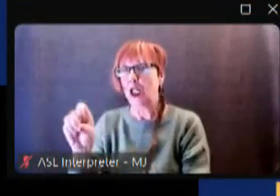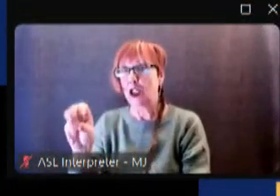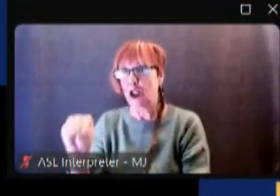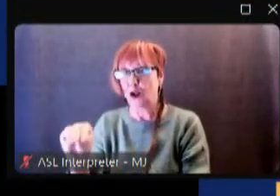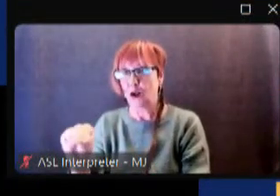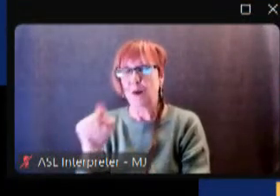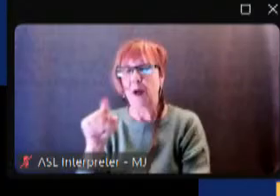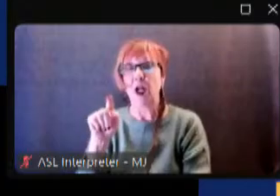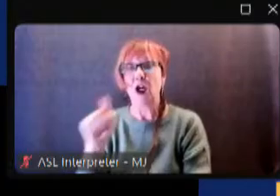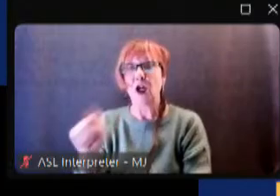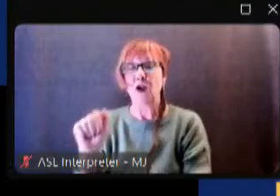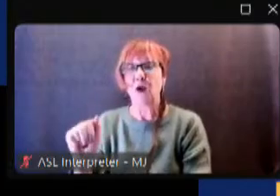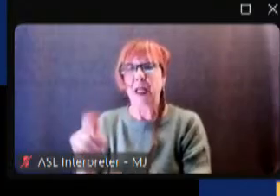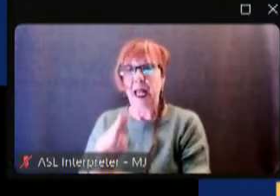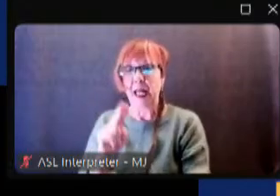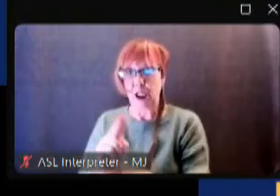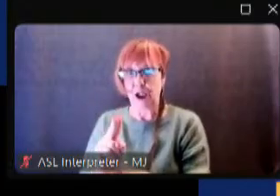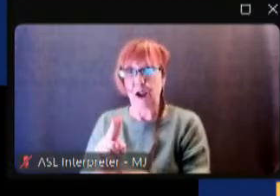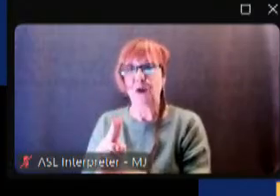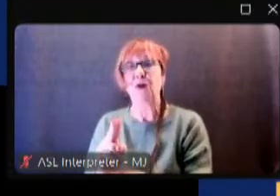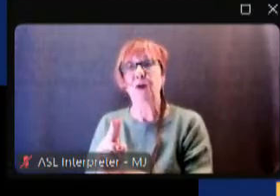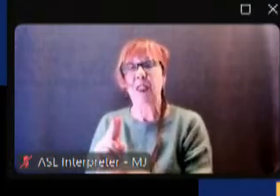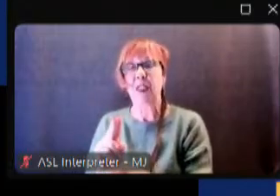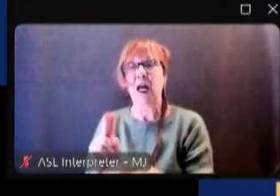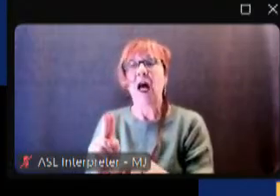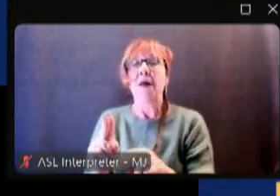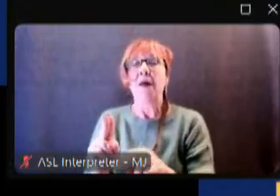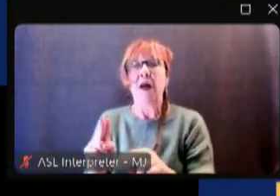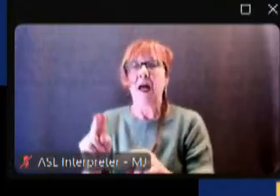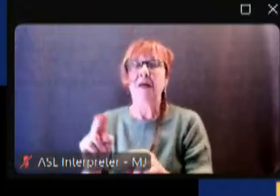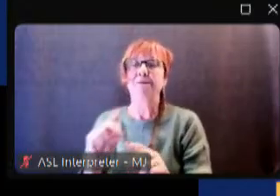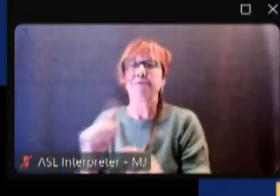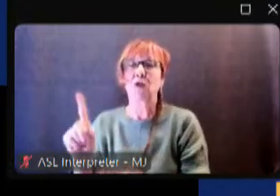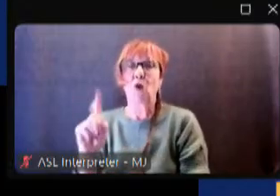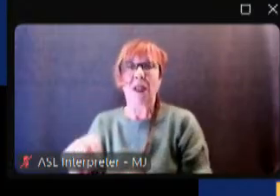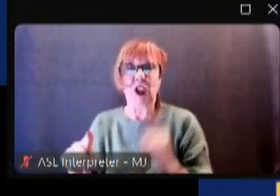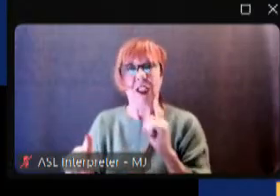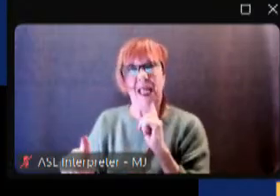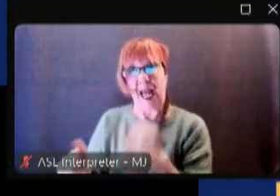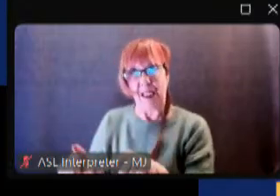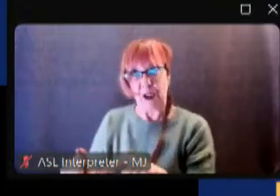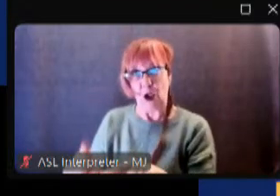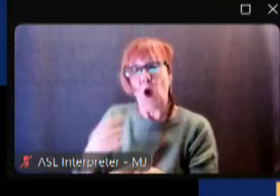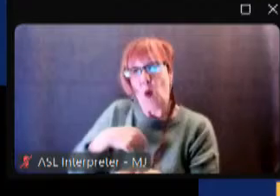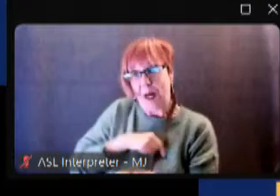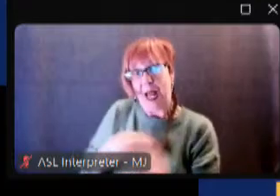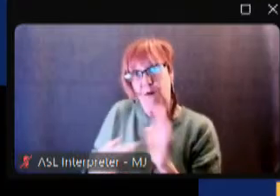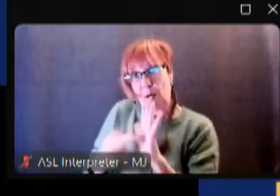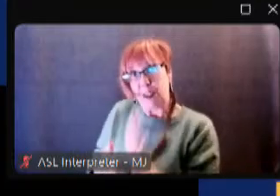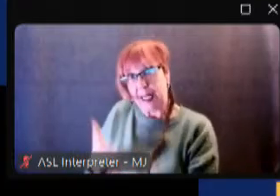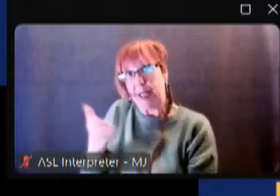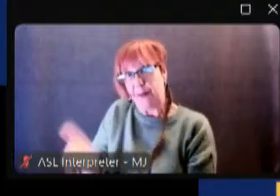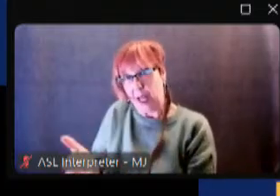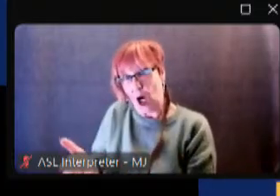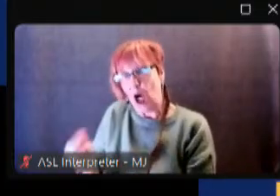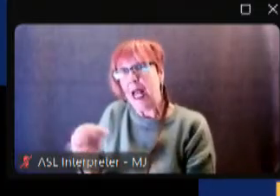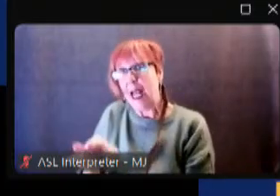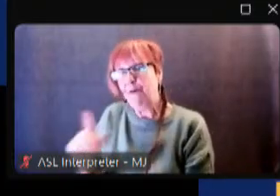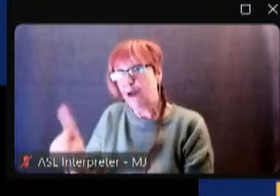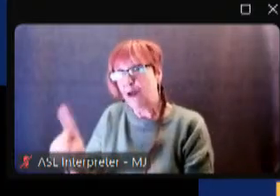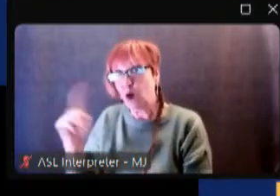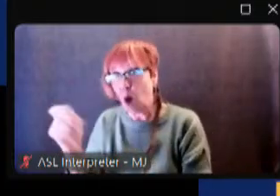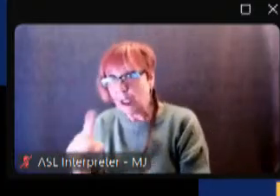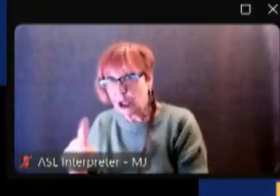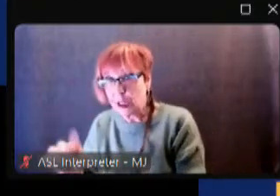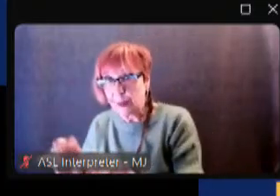screen. Agency representatives are on the Zoom meeting responding live. Please note that questions submitted to the YouTube live